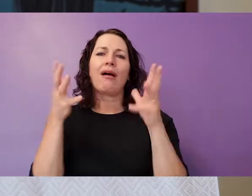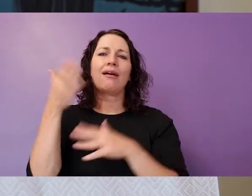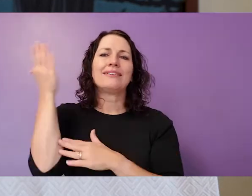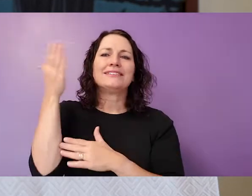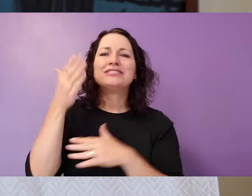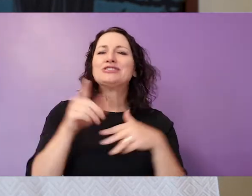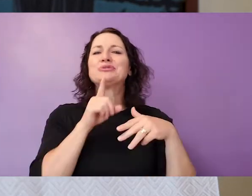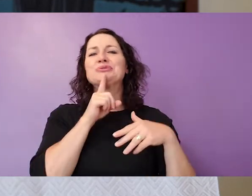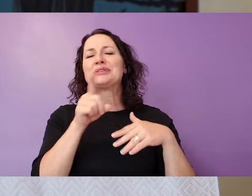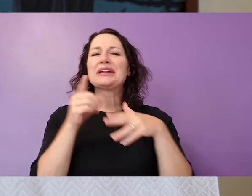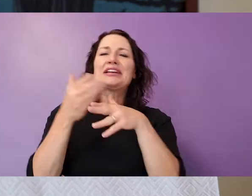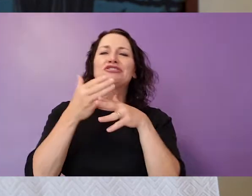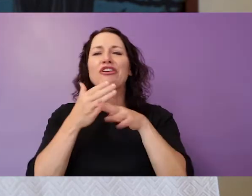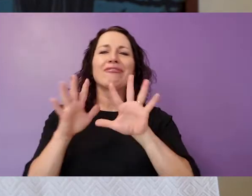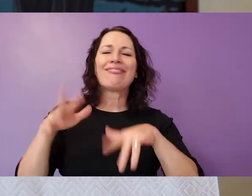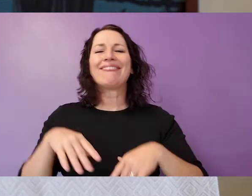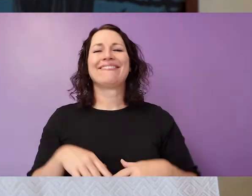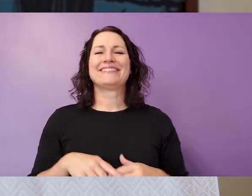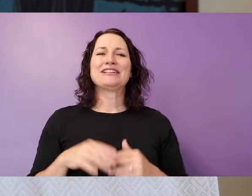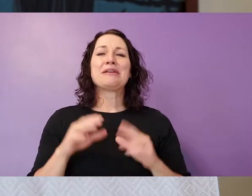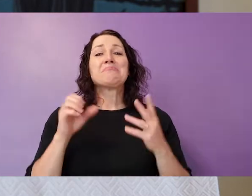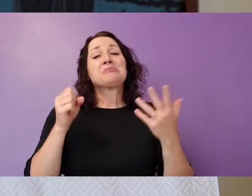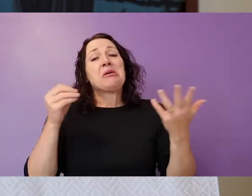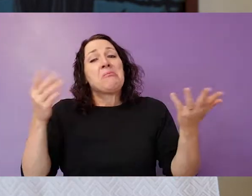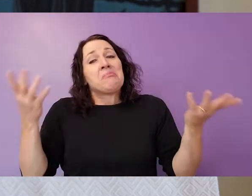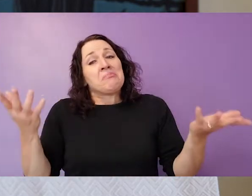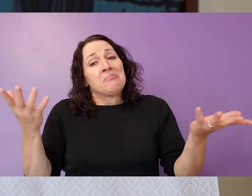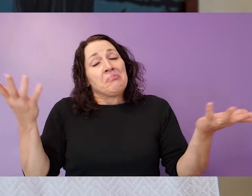to share what wouldn't be a good homily.